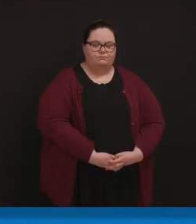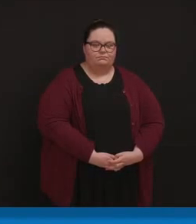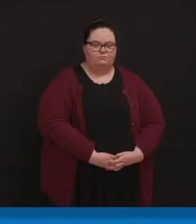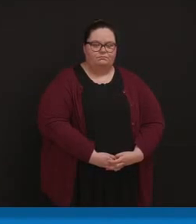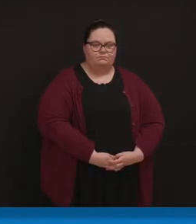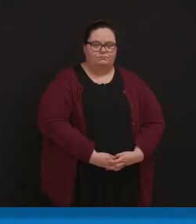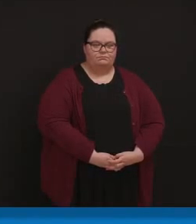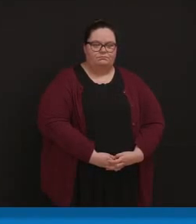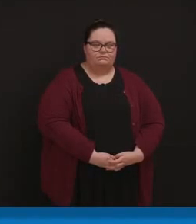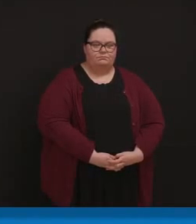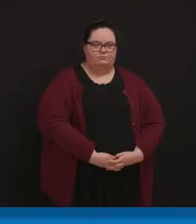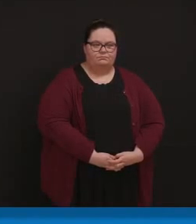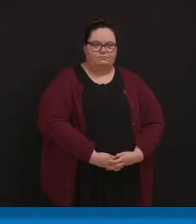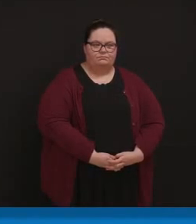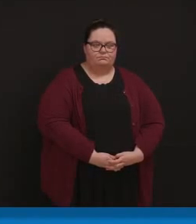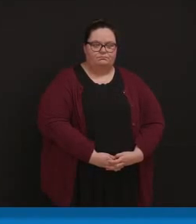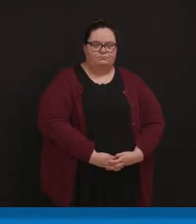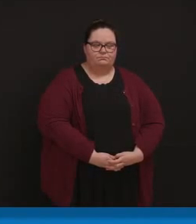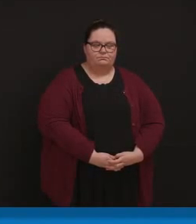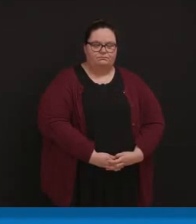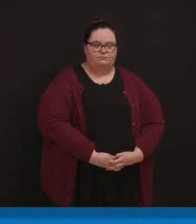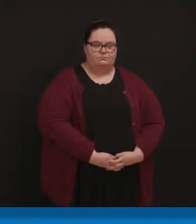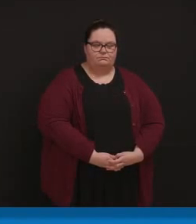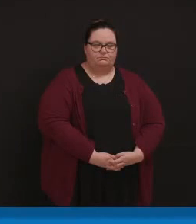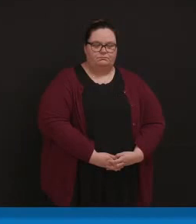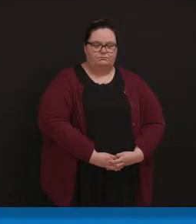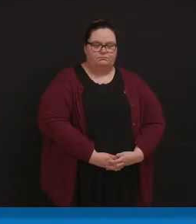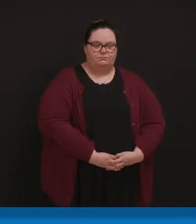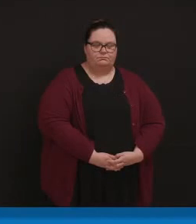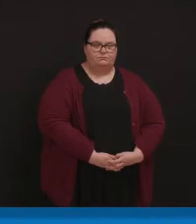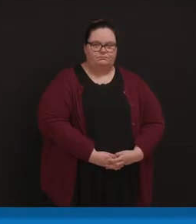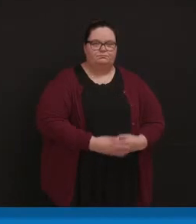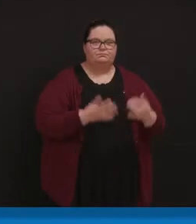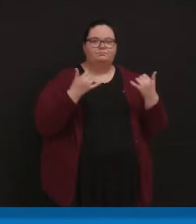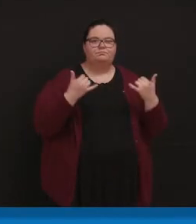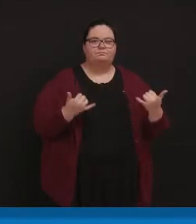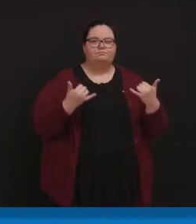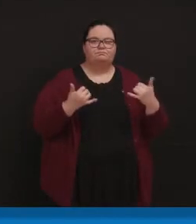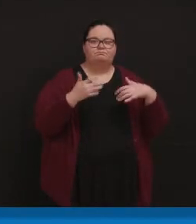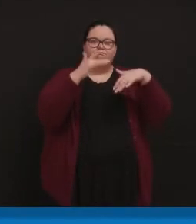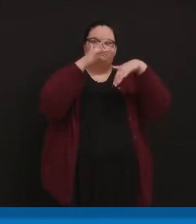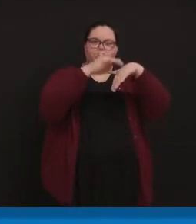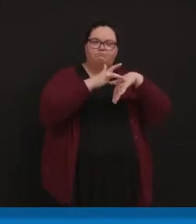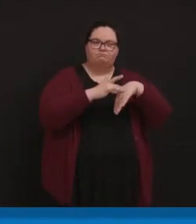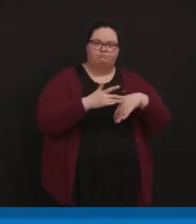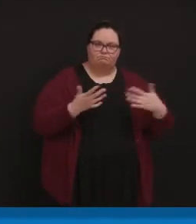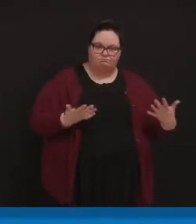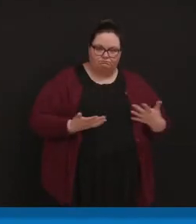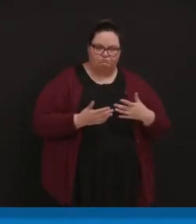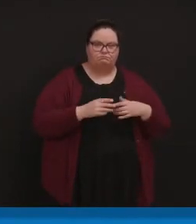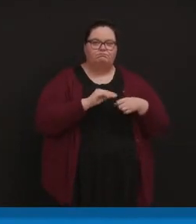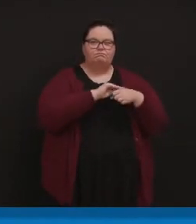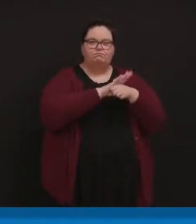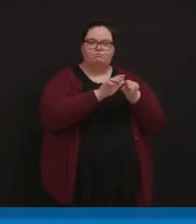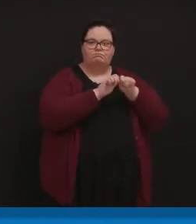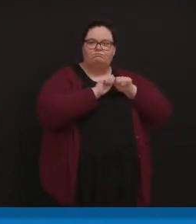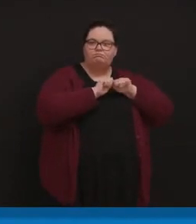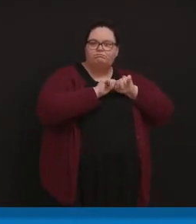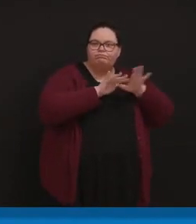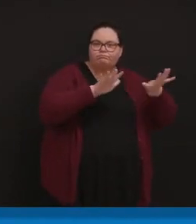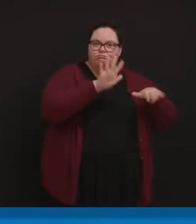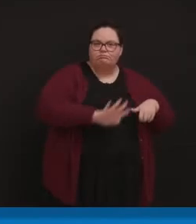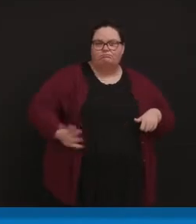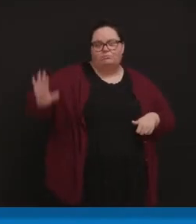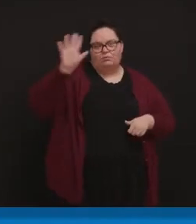COVID-19 pandemic is proving to be more challenging than any we have experienced to date. On the status of the current outbreaks of COVID-19 across